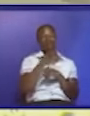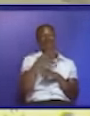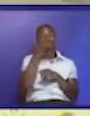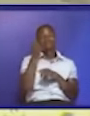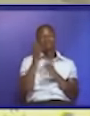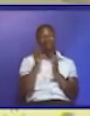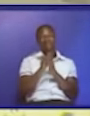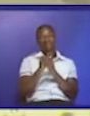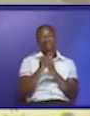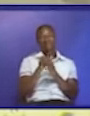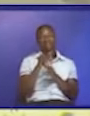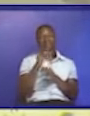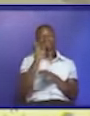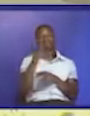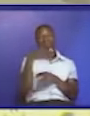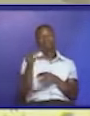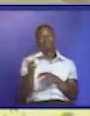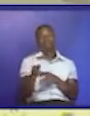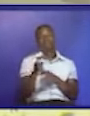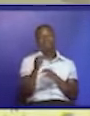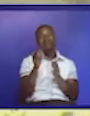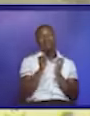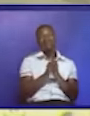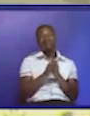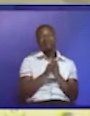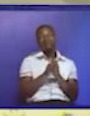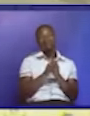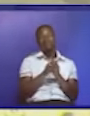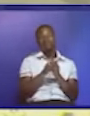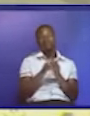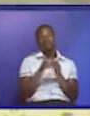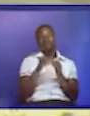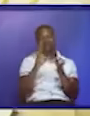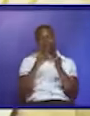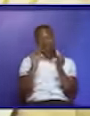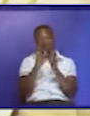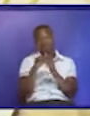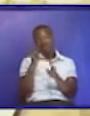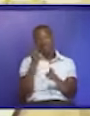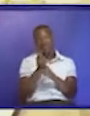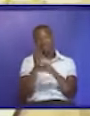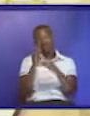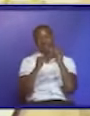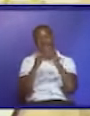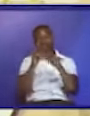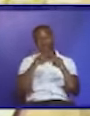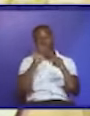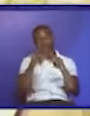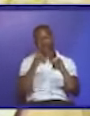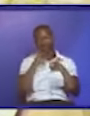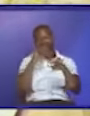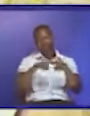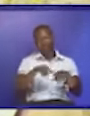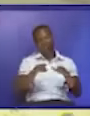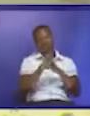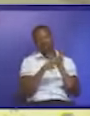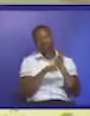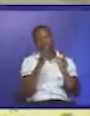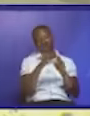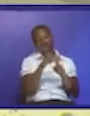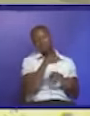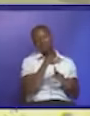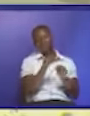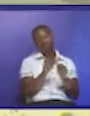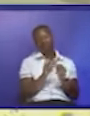nonsense. That is a sociologically comforting statement, but it has no biblical basis. If anything,